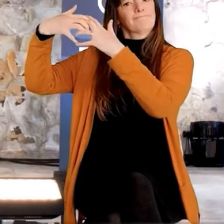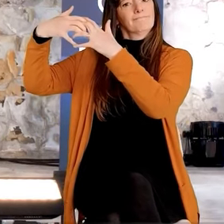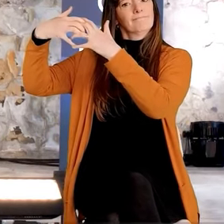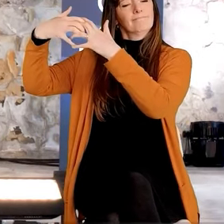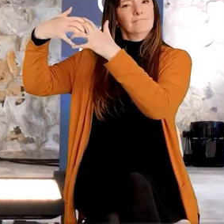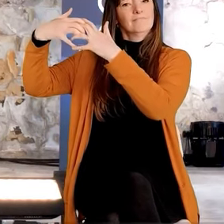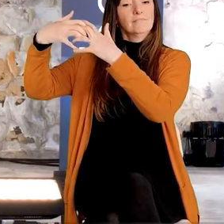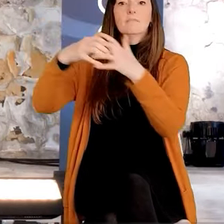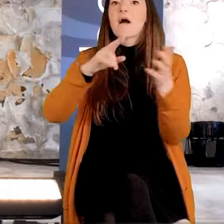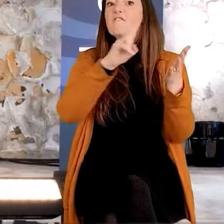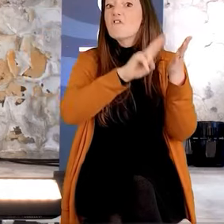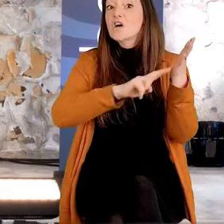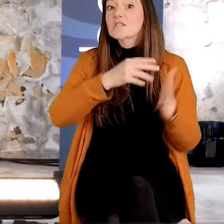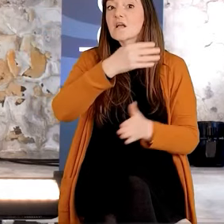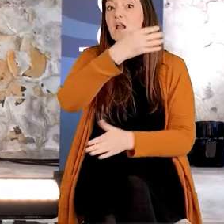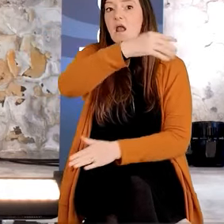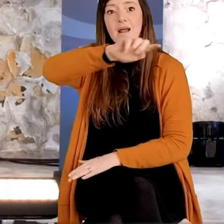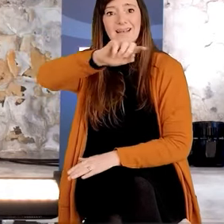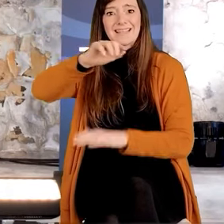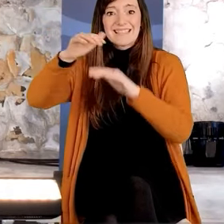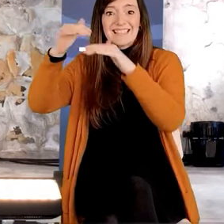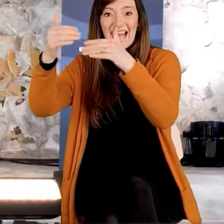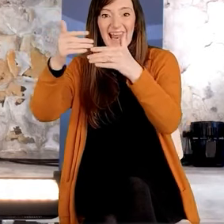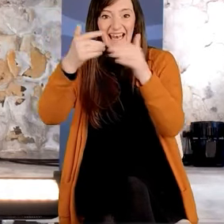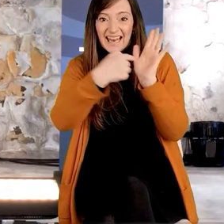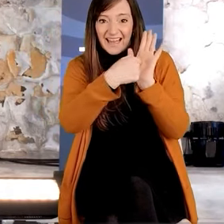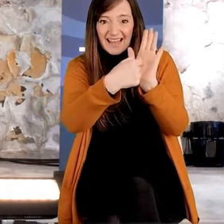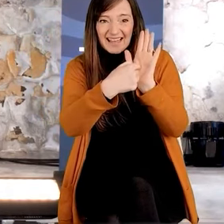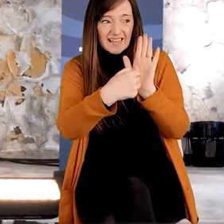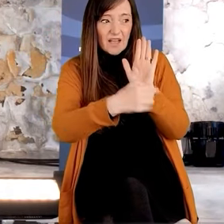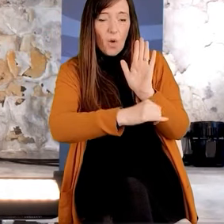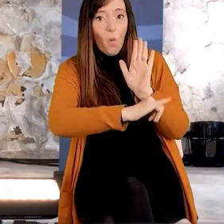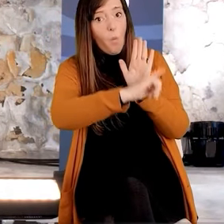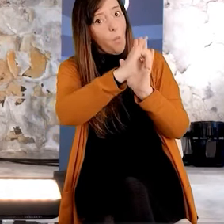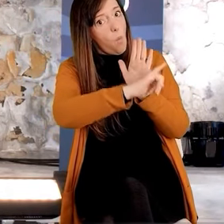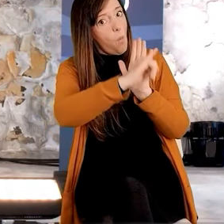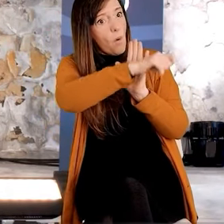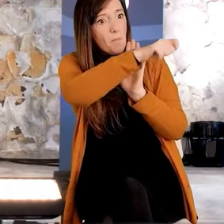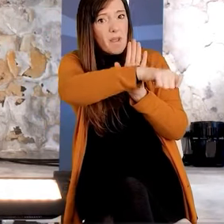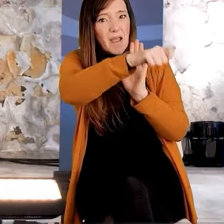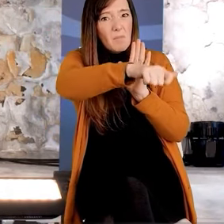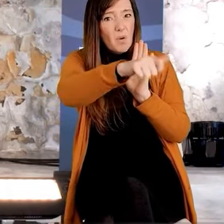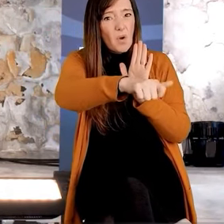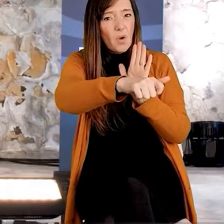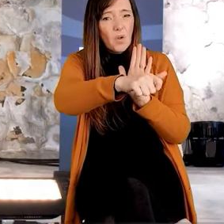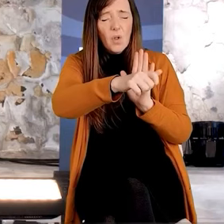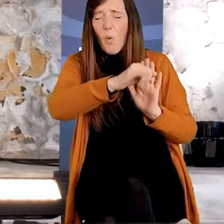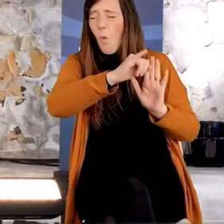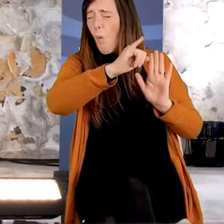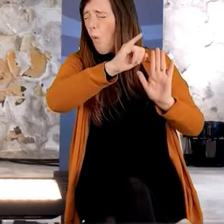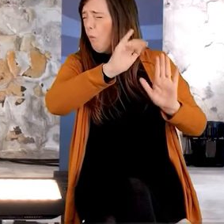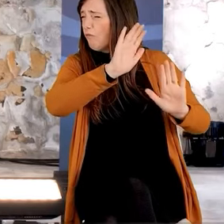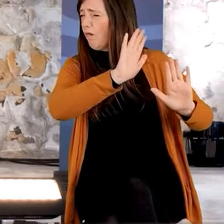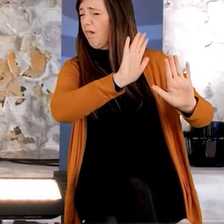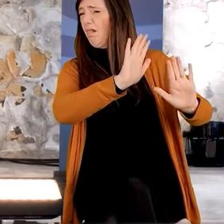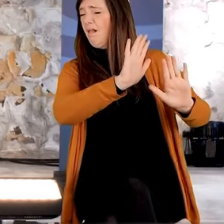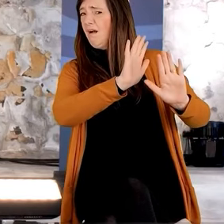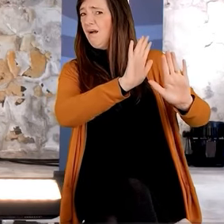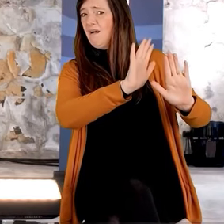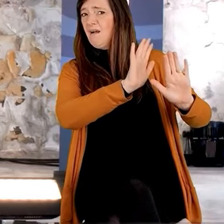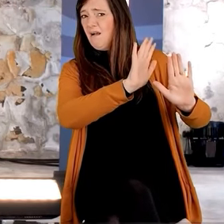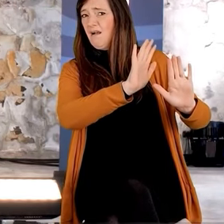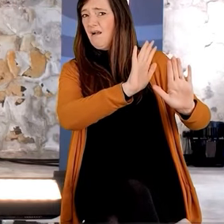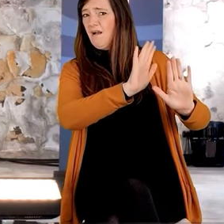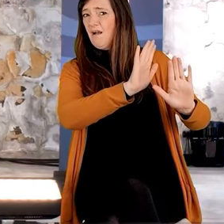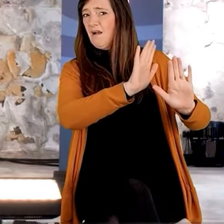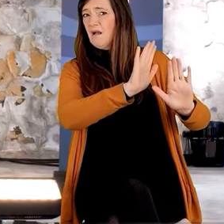belong. Because verses 9 and 10, there's some very bad people out there, almost unbelievably bad,